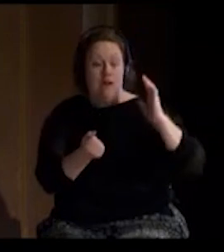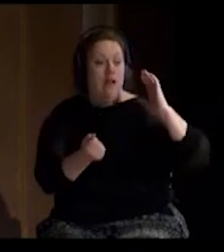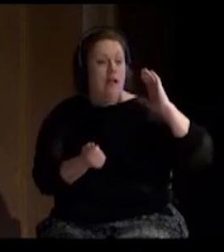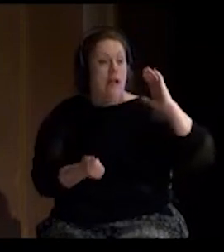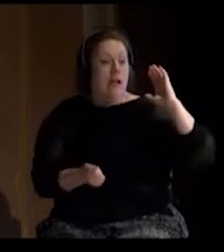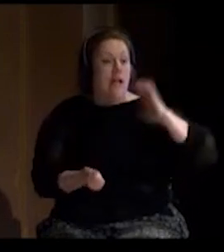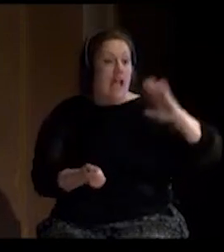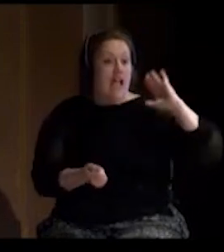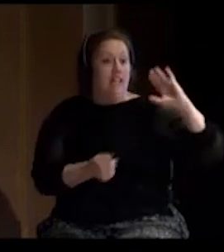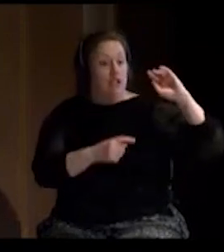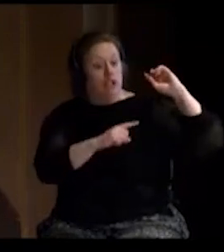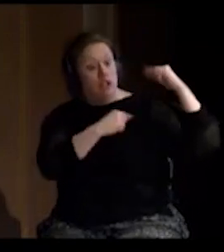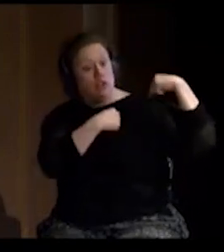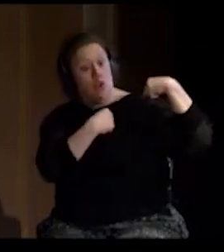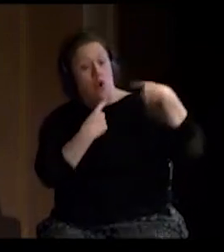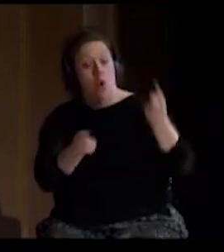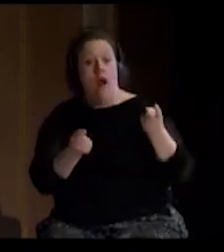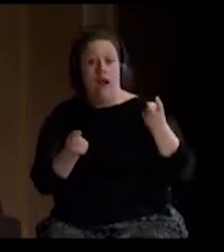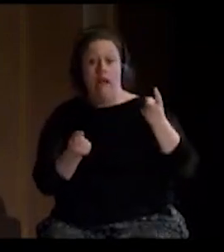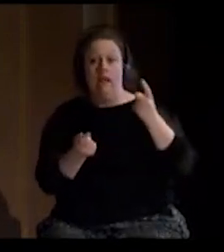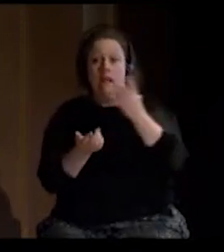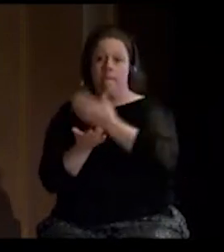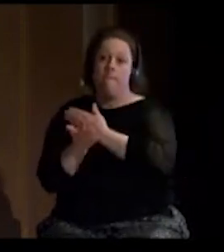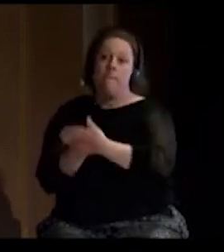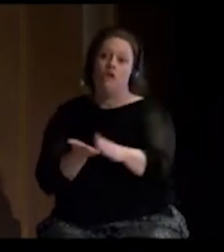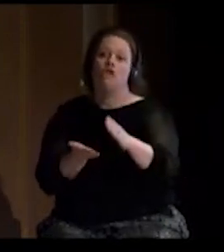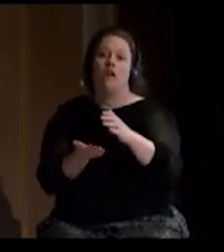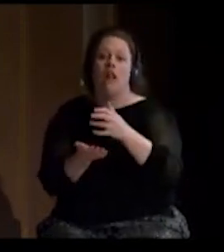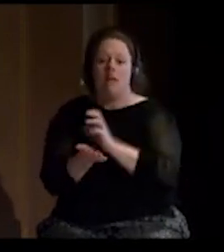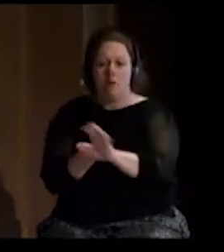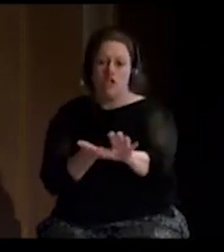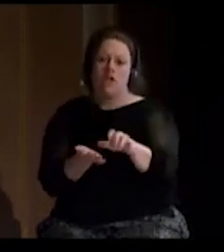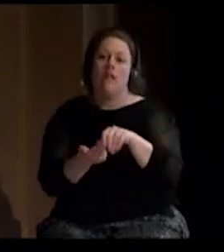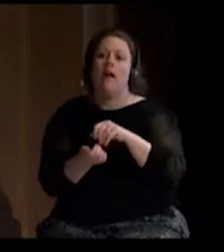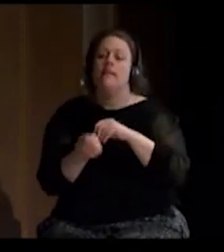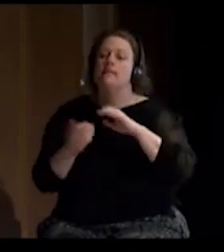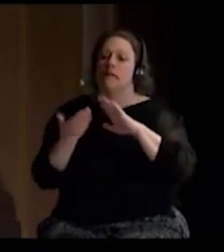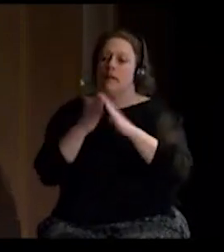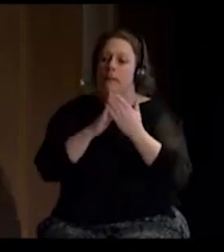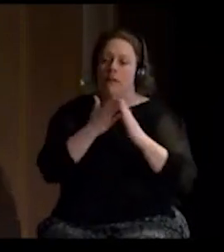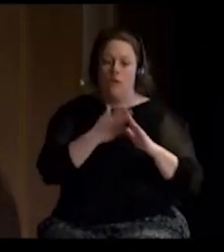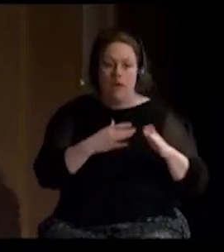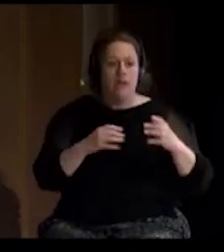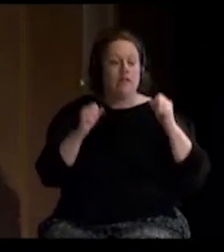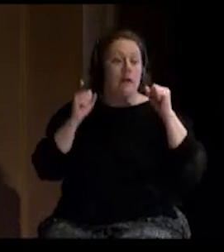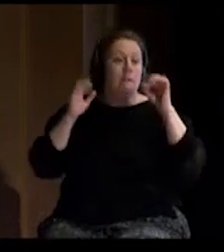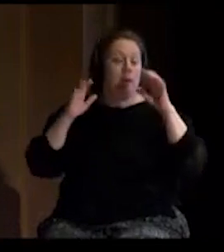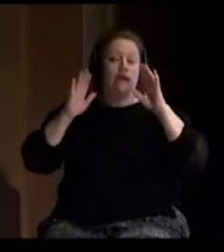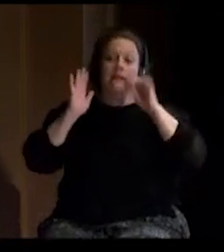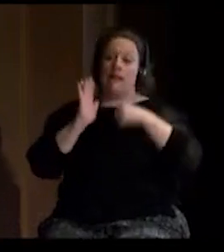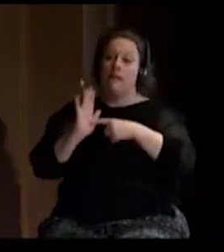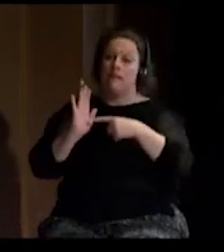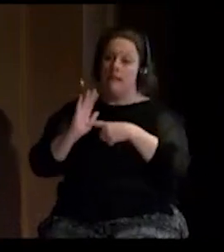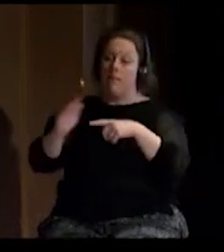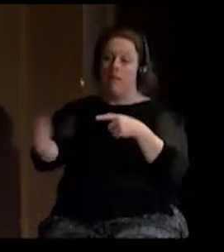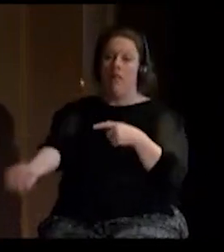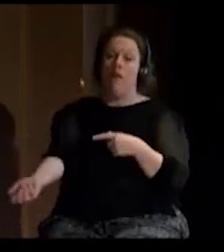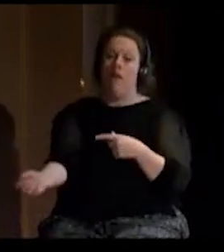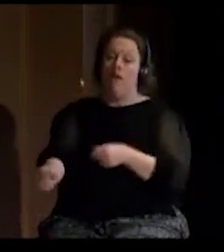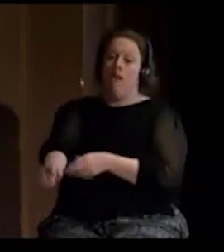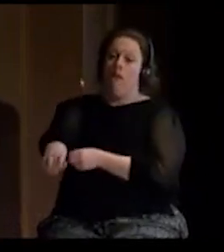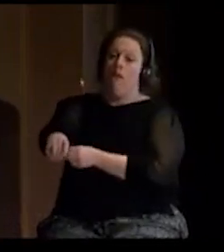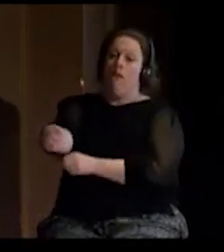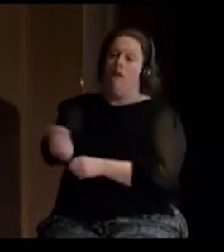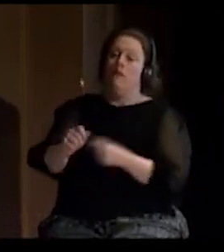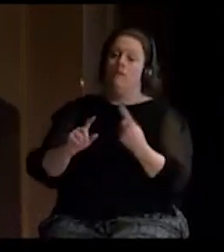marginalised communities during this time of global change. An amazing example of the research that highlights this topic